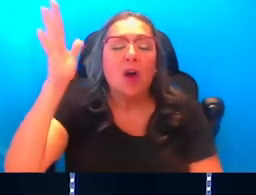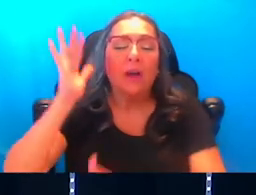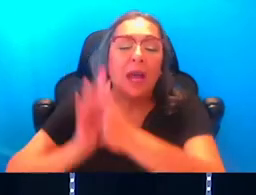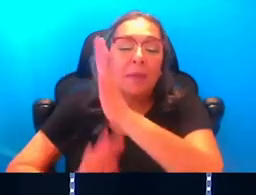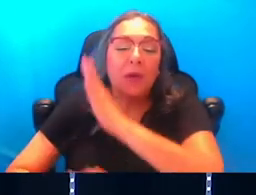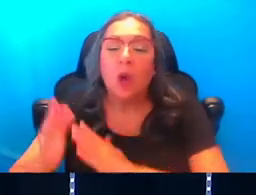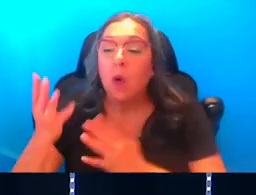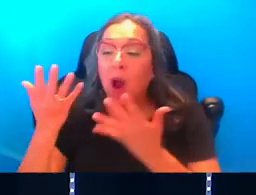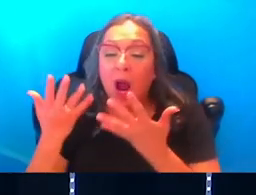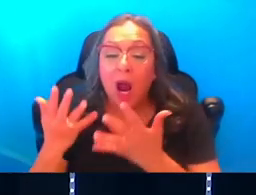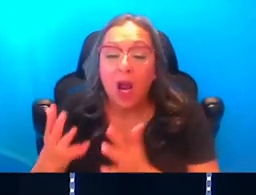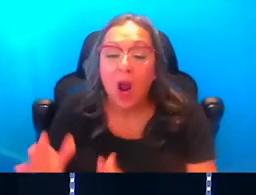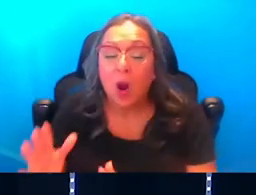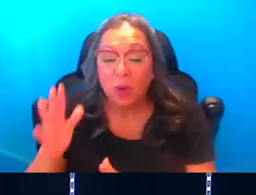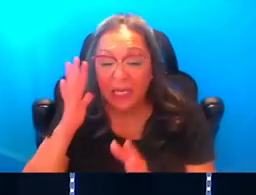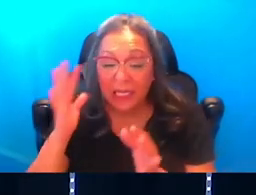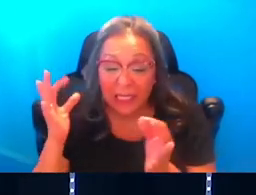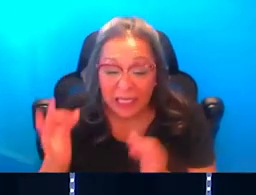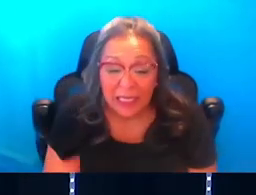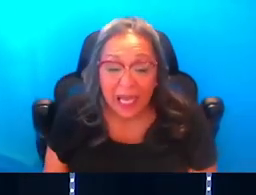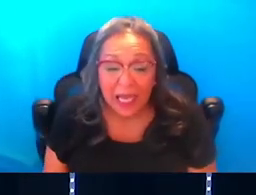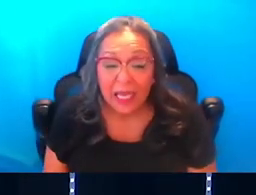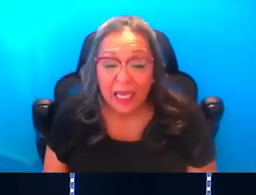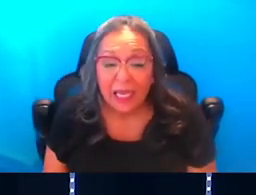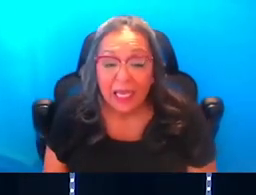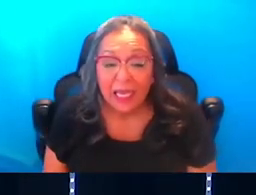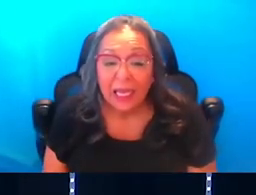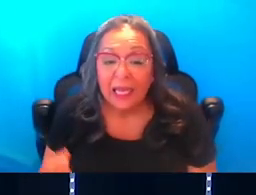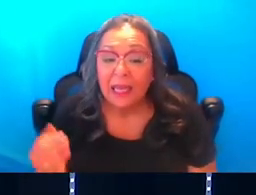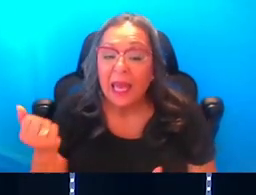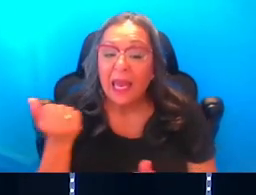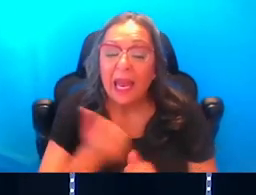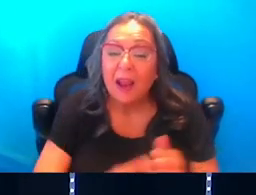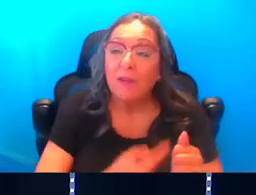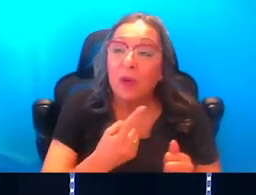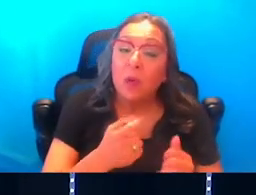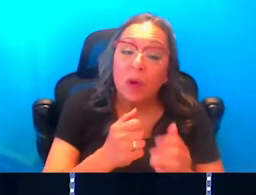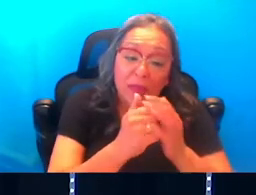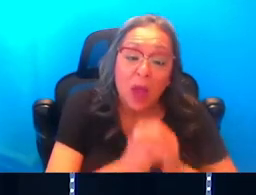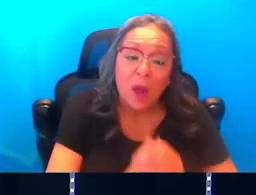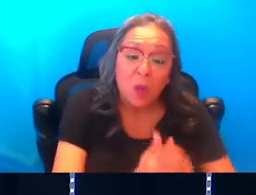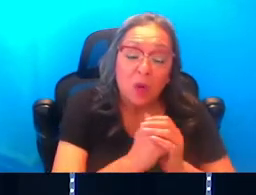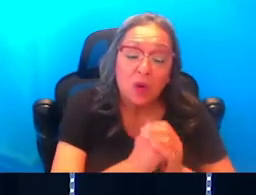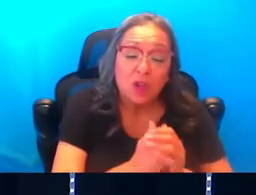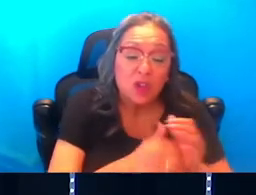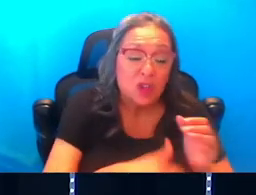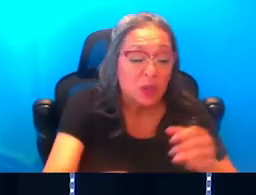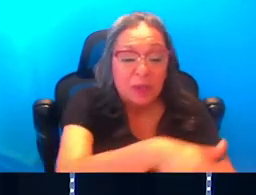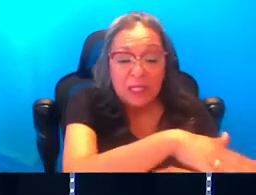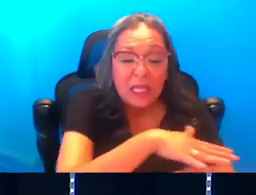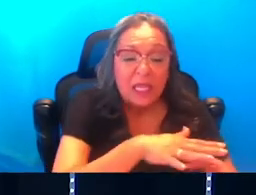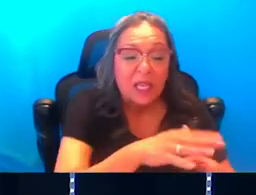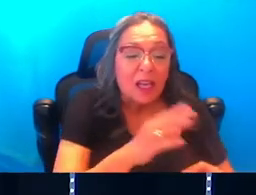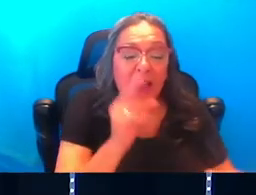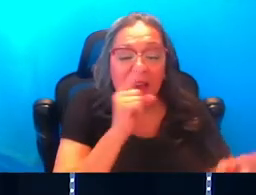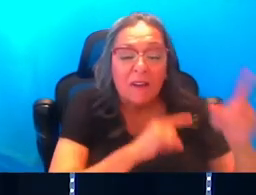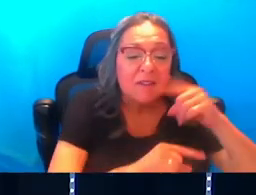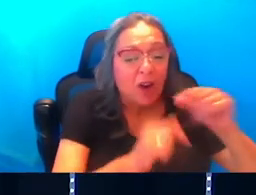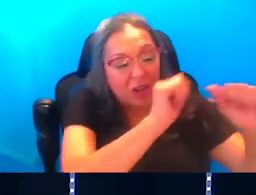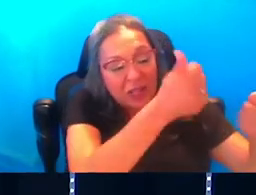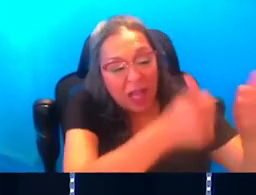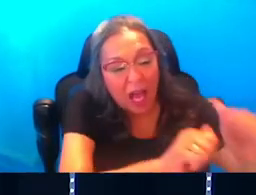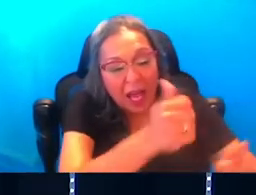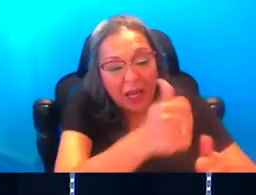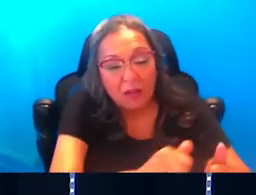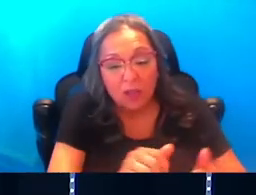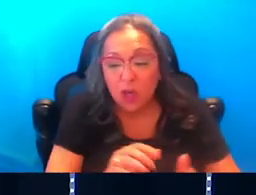I already drew the conclusion that everybody that's worshipped in our society, all these false gods, they're false gods, and yours is the